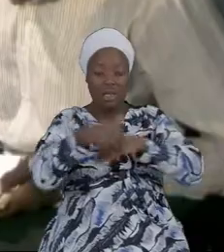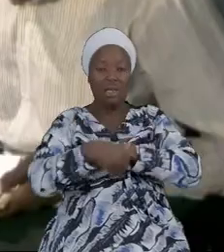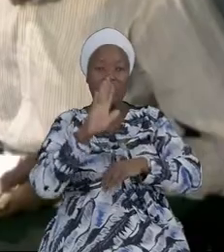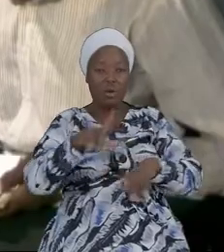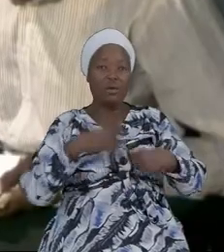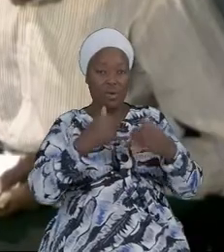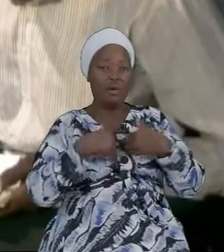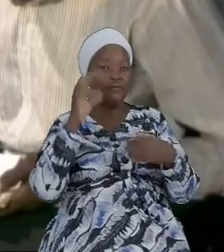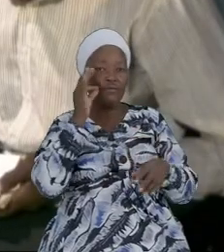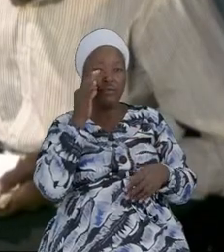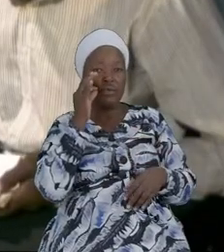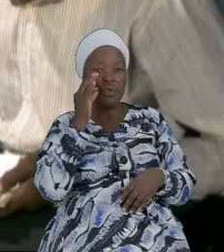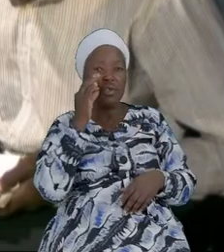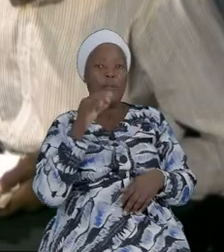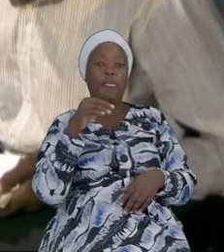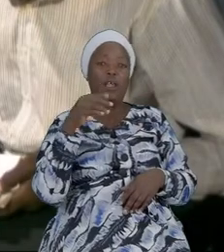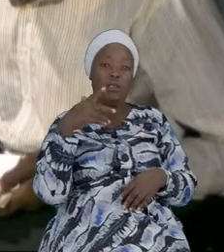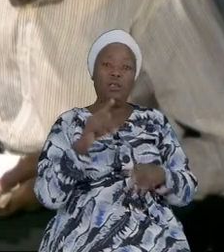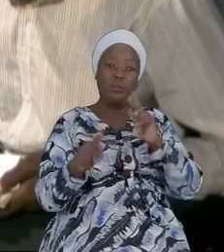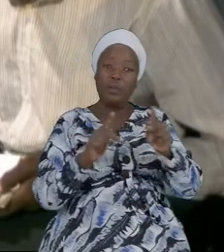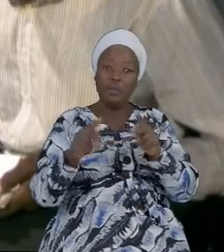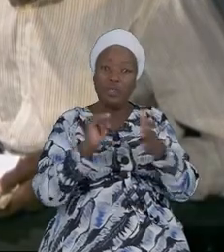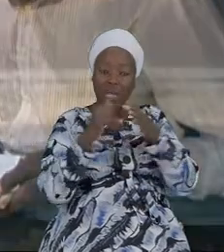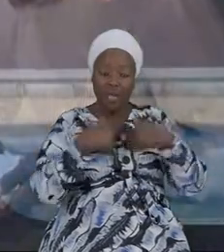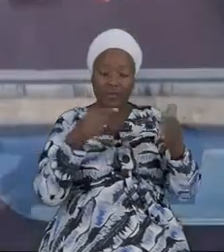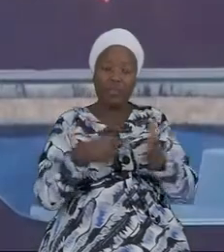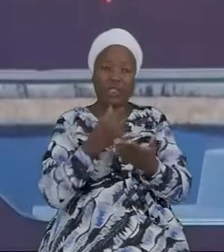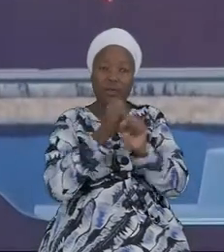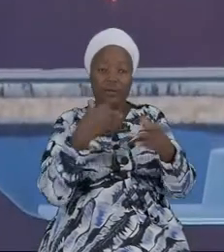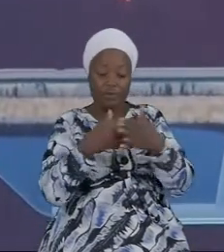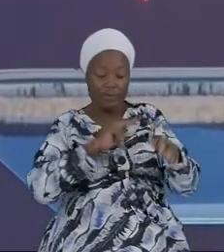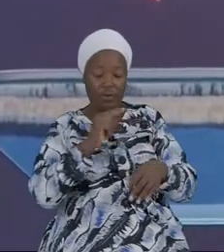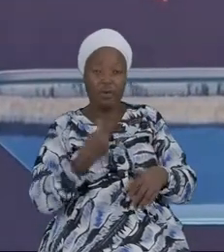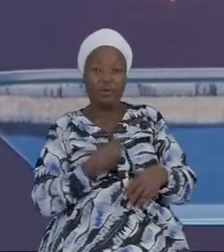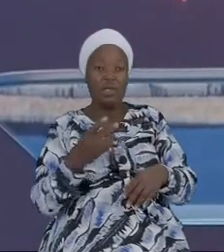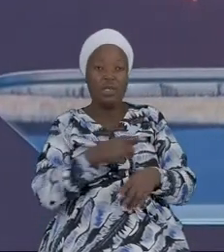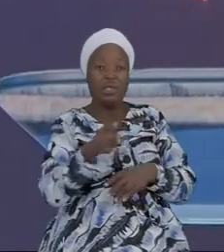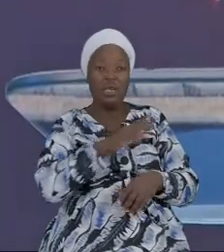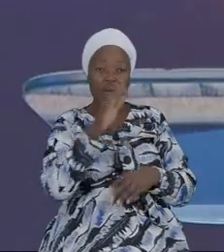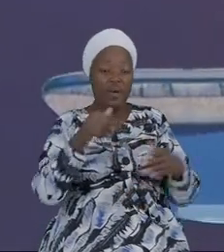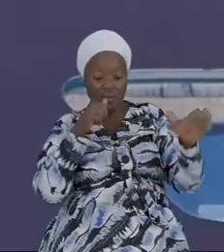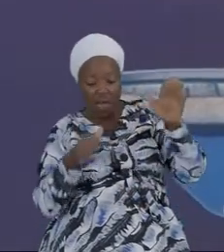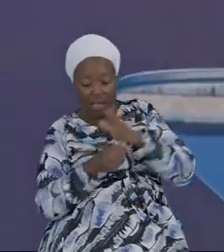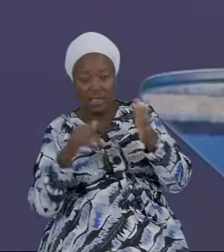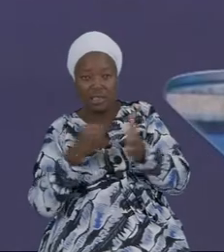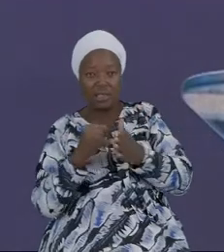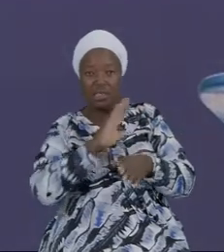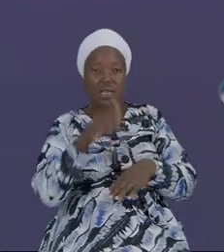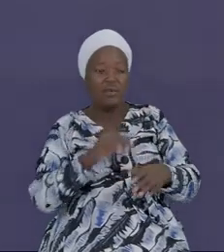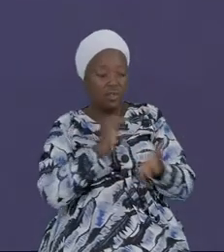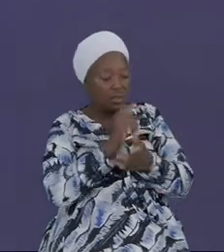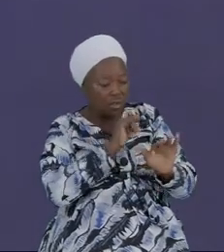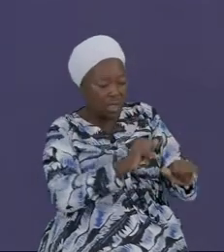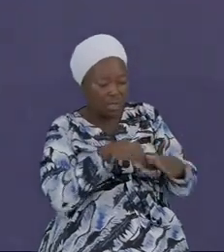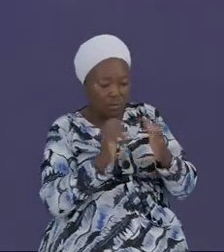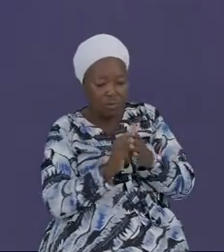bear fruit. The people that got this salvation before us, they didn't hide it. They didn't just stay in a